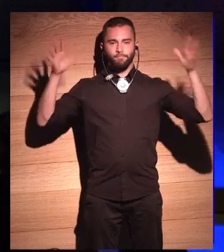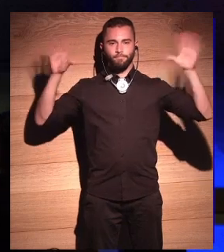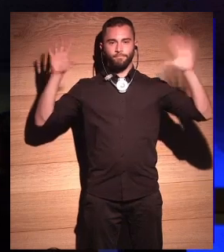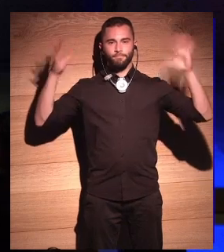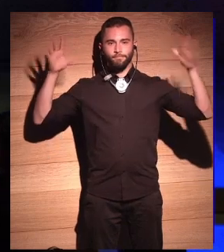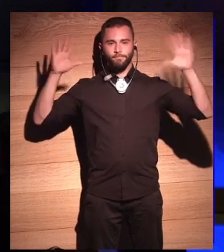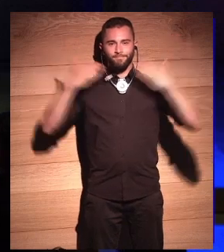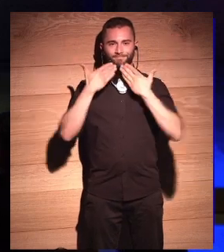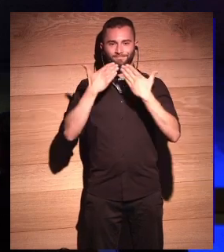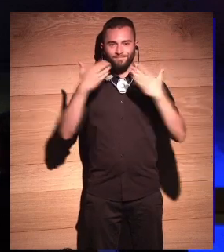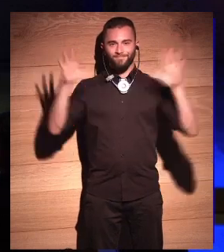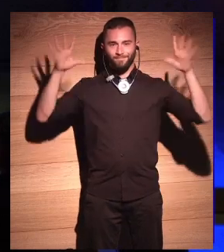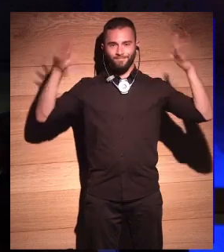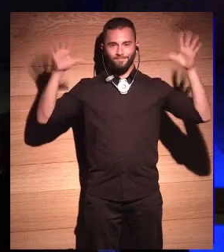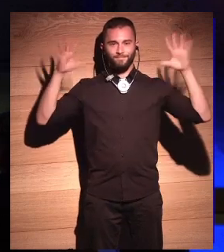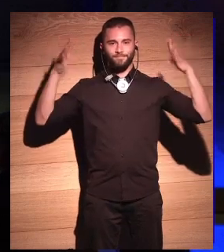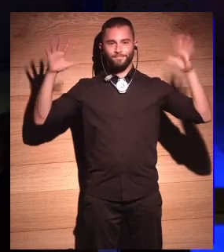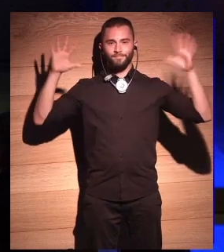Thank you.